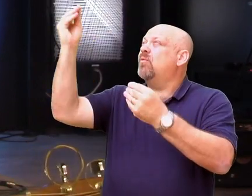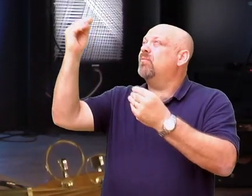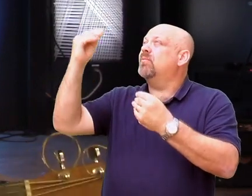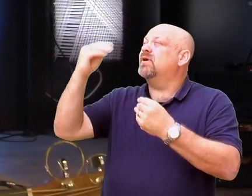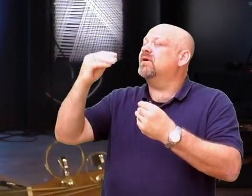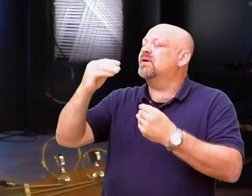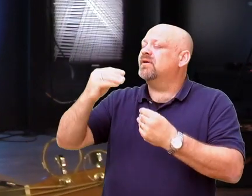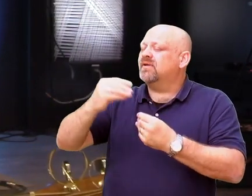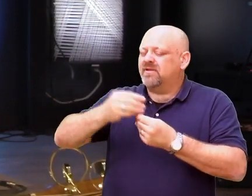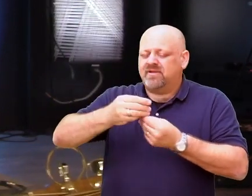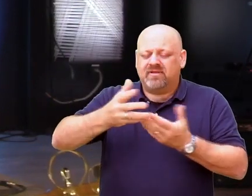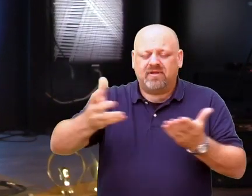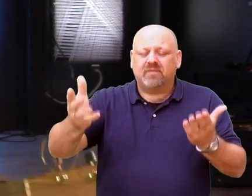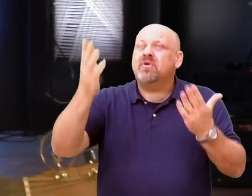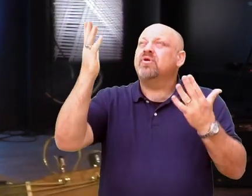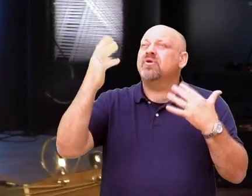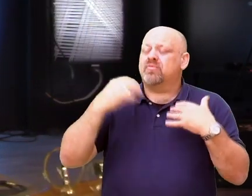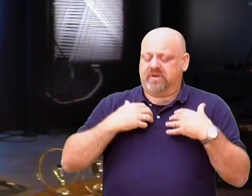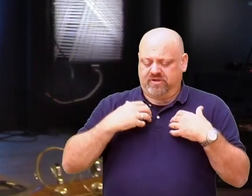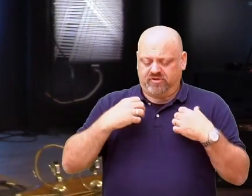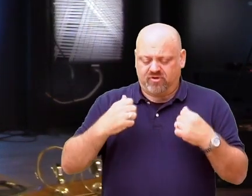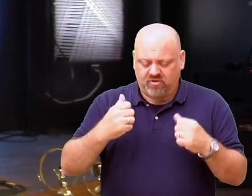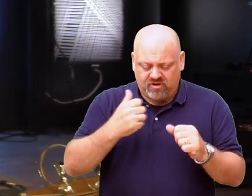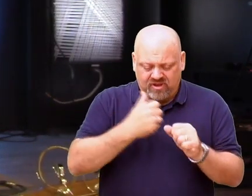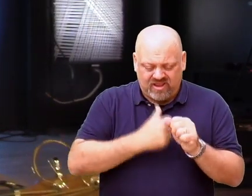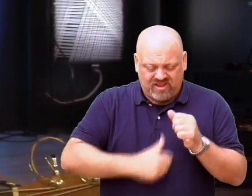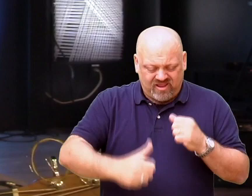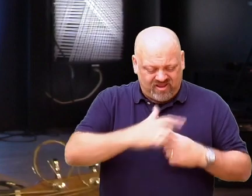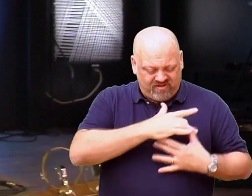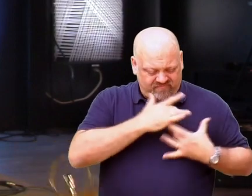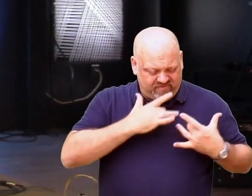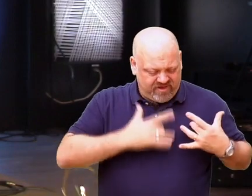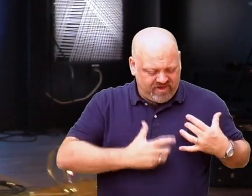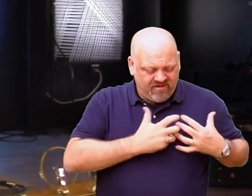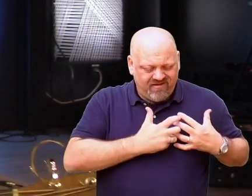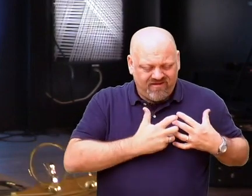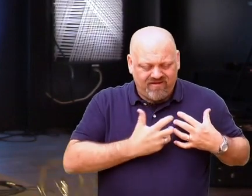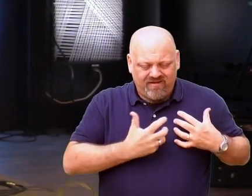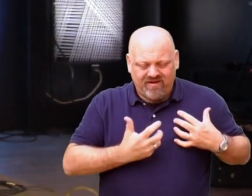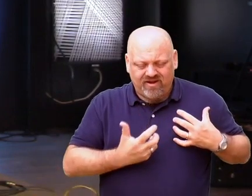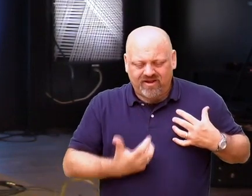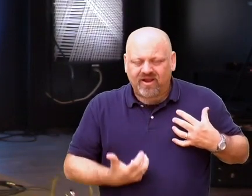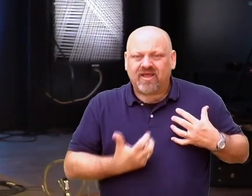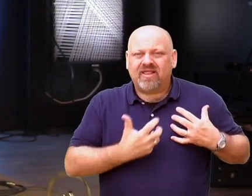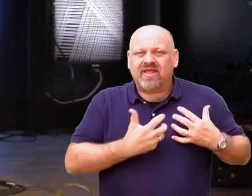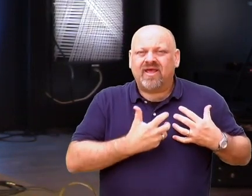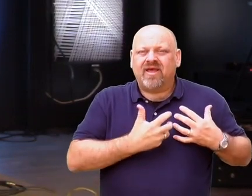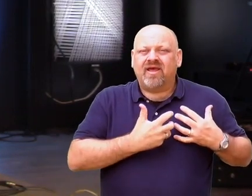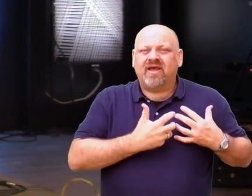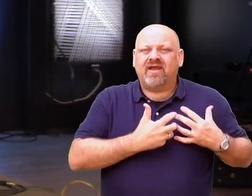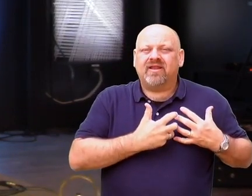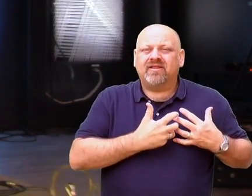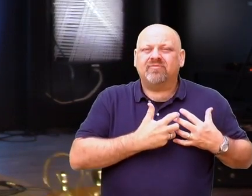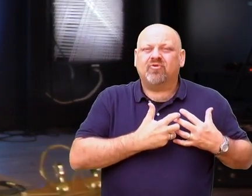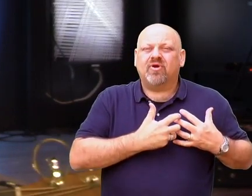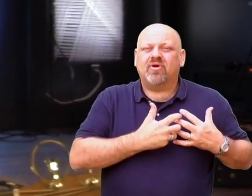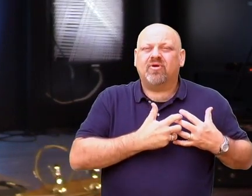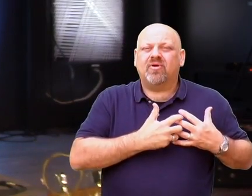darkness. You give hope. You restore every